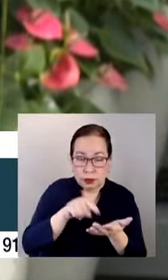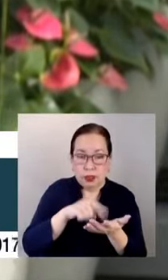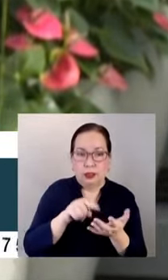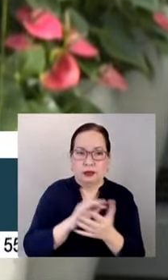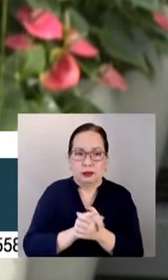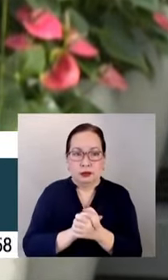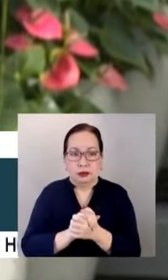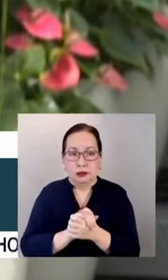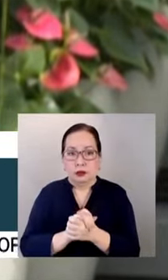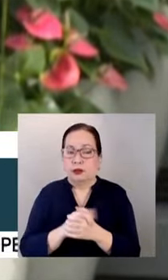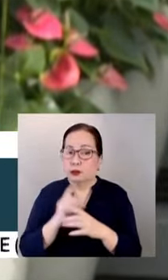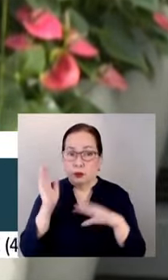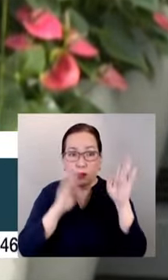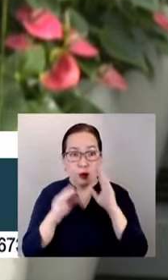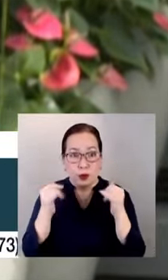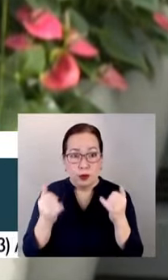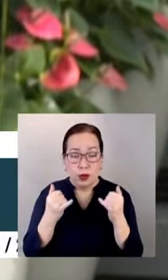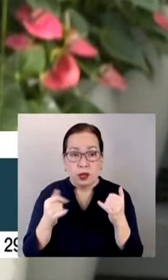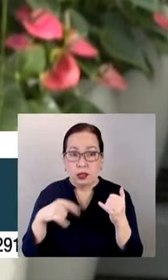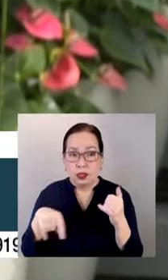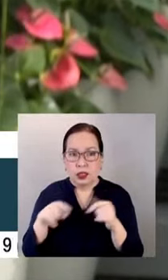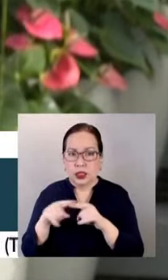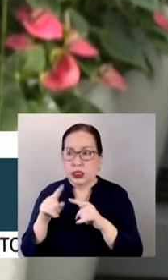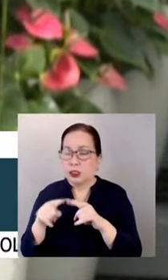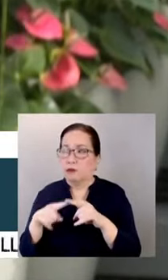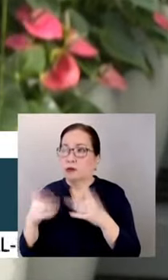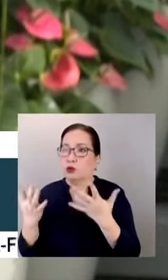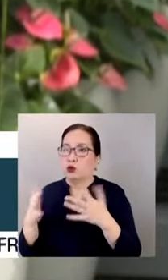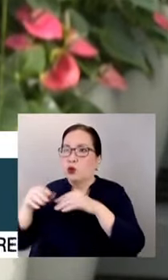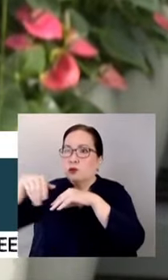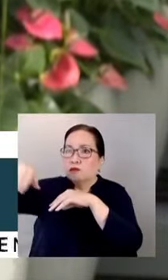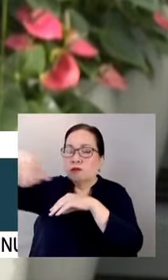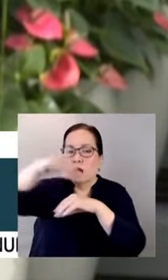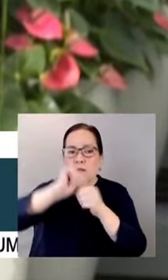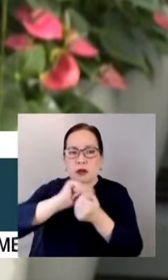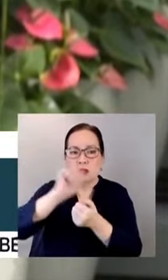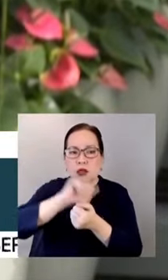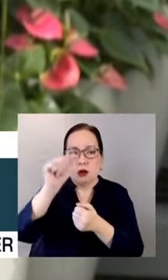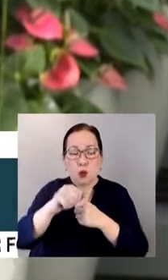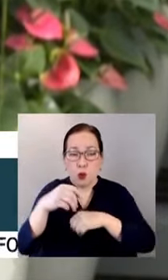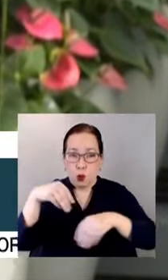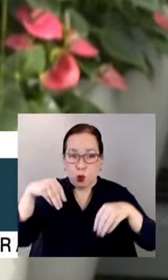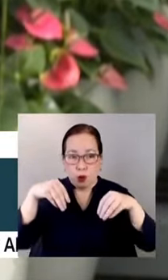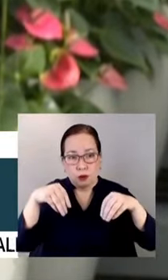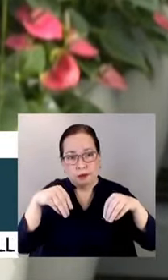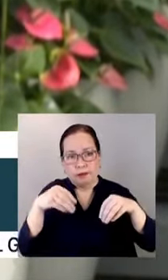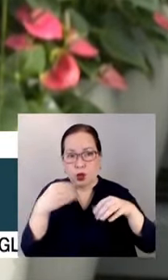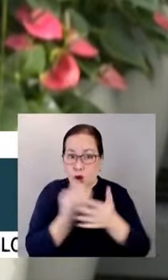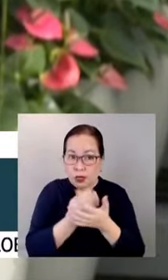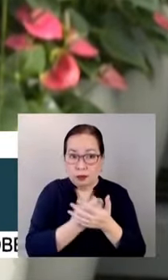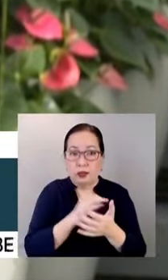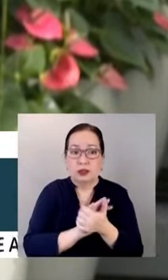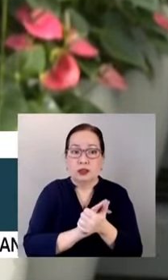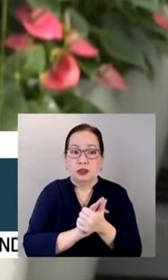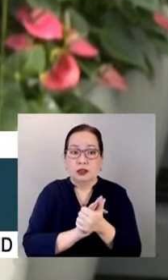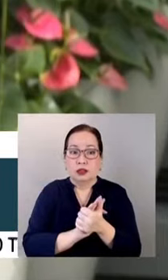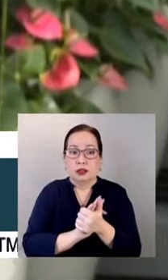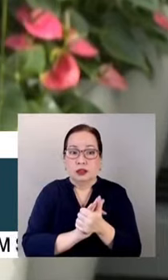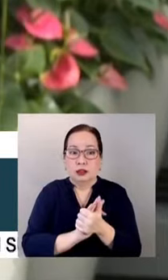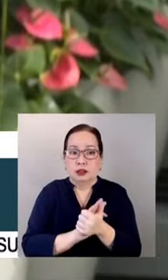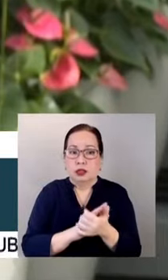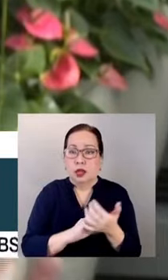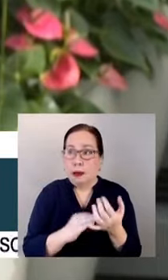The problem is larger in frontier markets, in low-income countries, a larger fraction of them